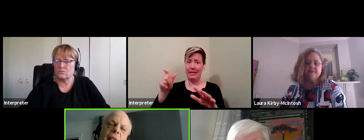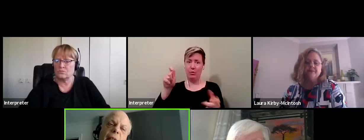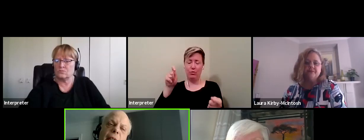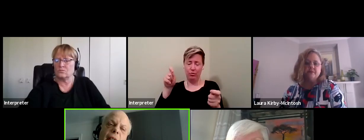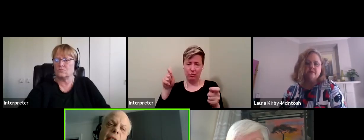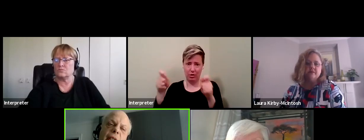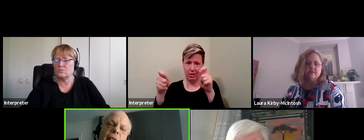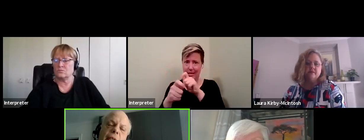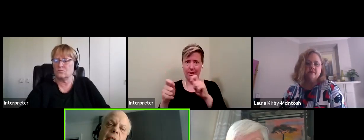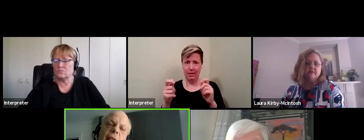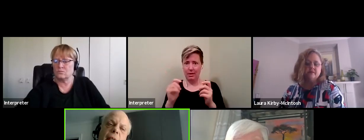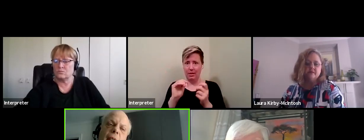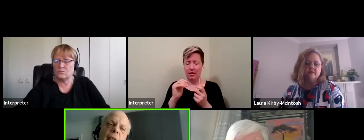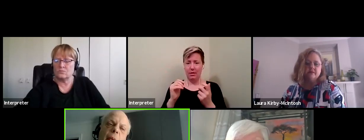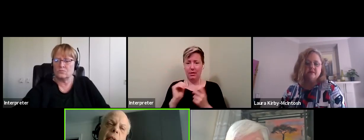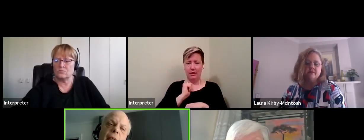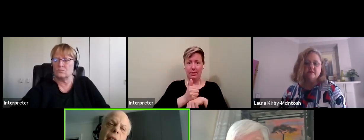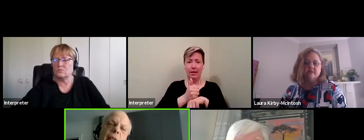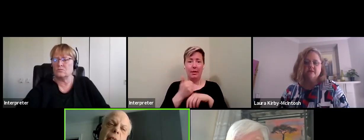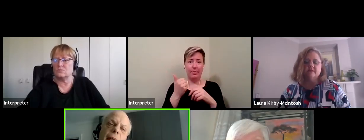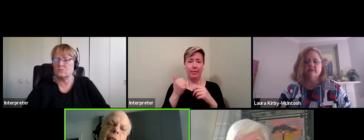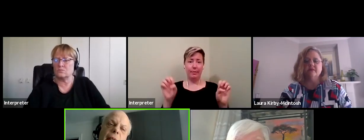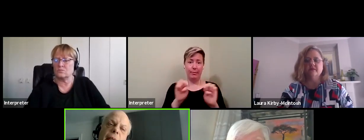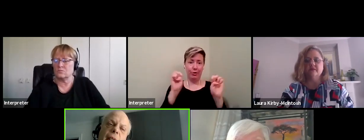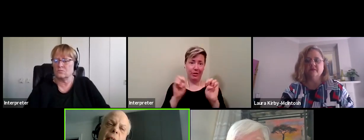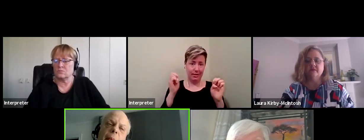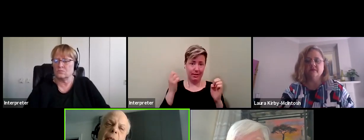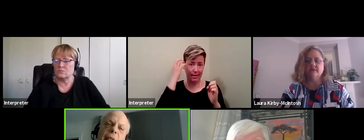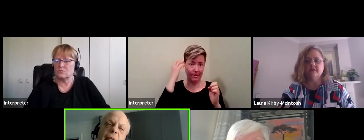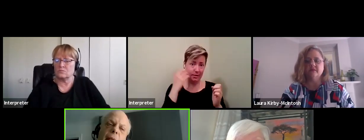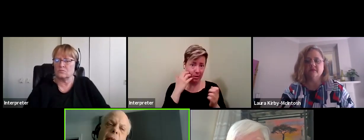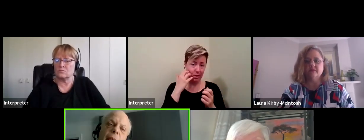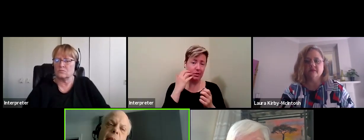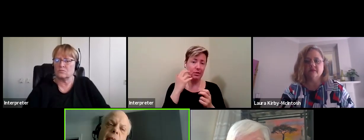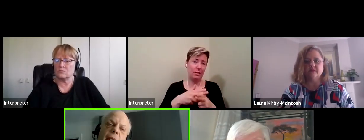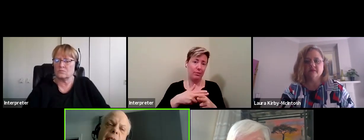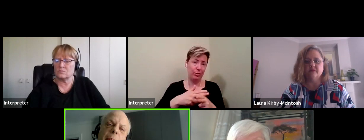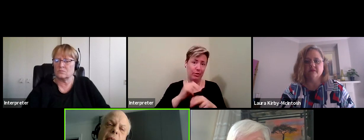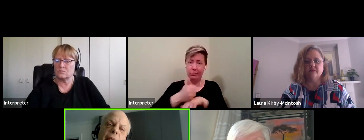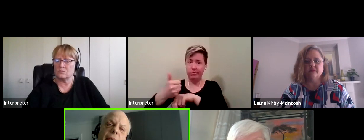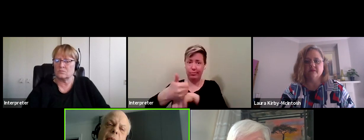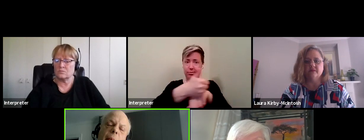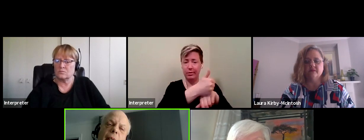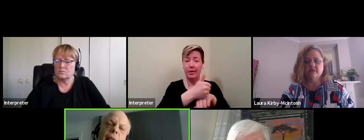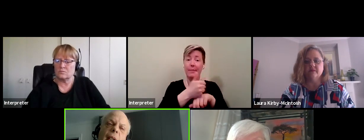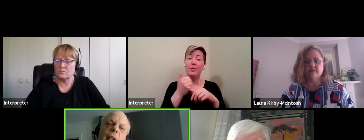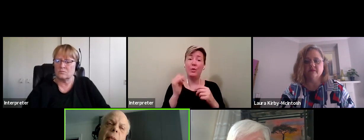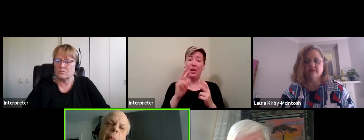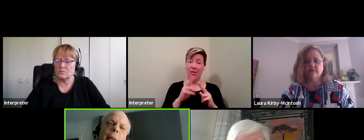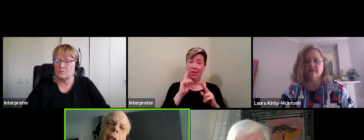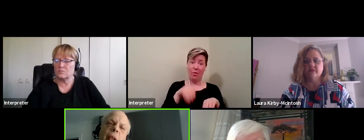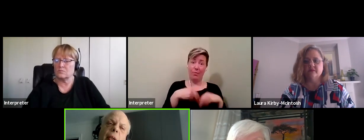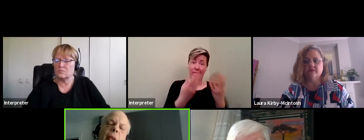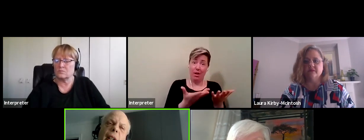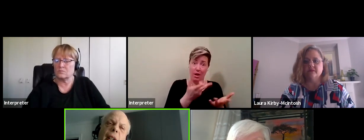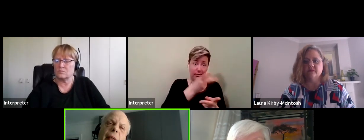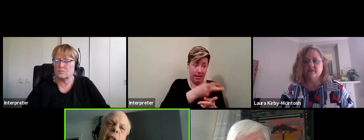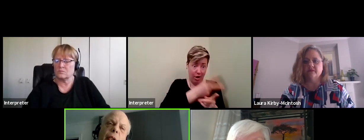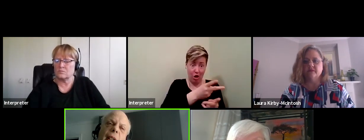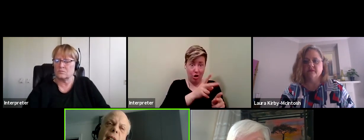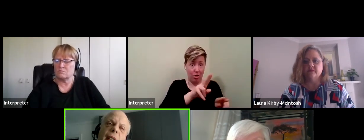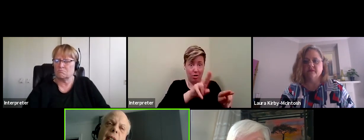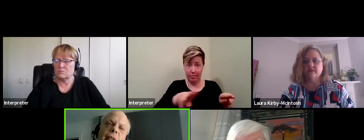urgency-based healthcare centers, either where they're going to deliver healthcare because of the overflow in our hospitals, or where people who